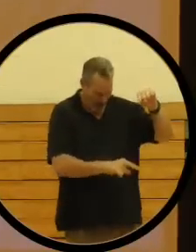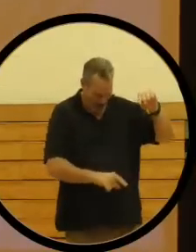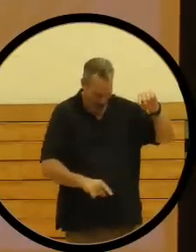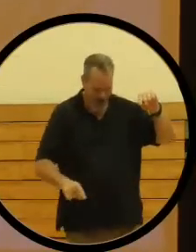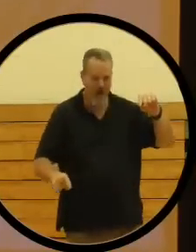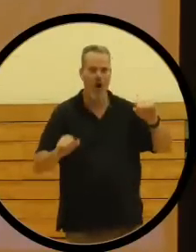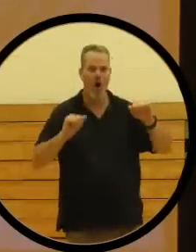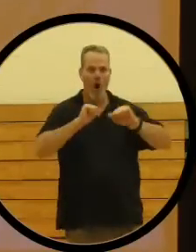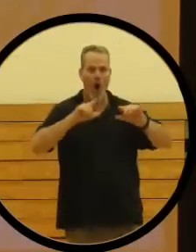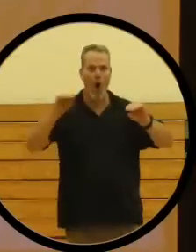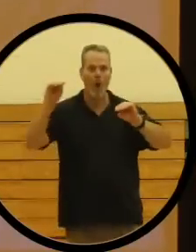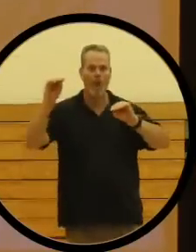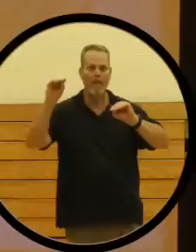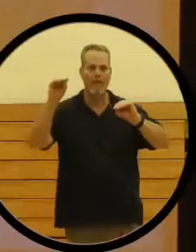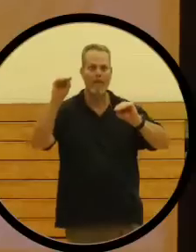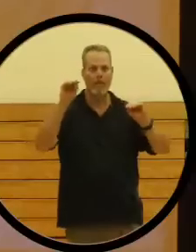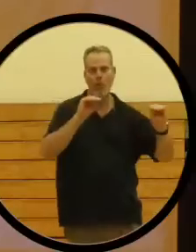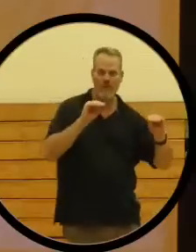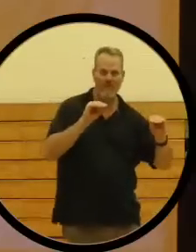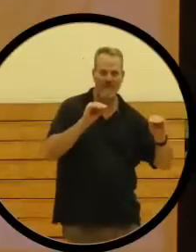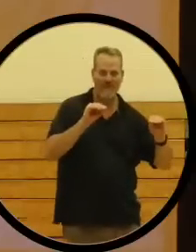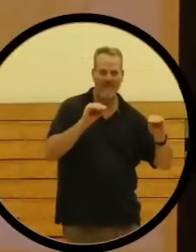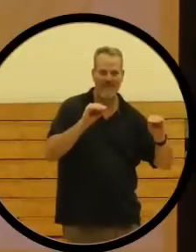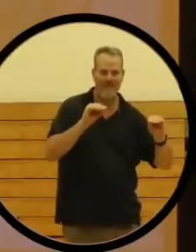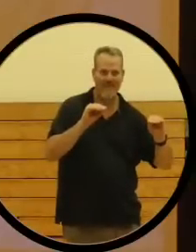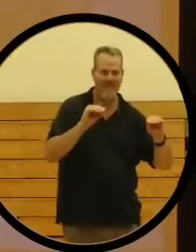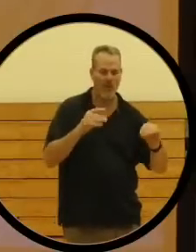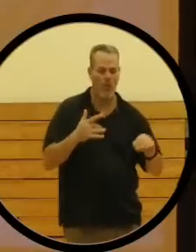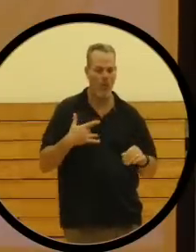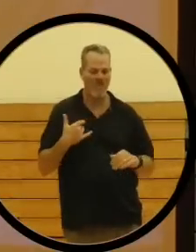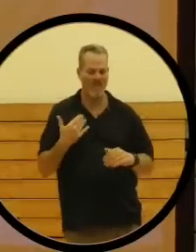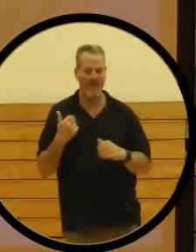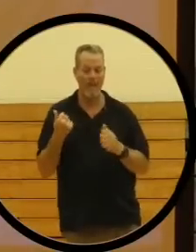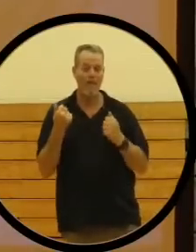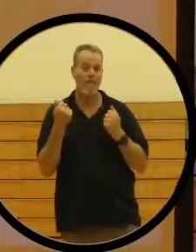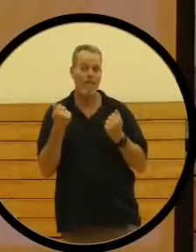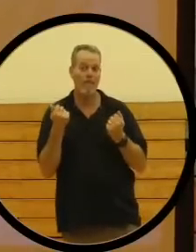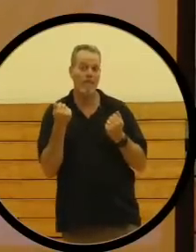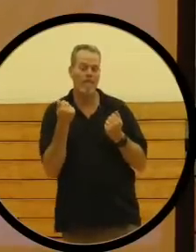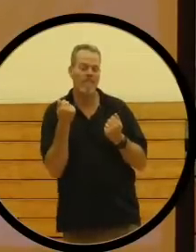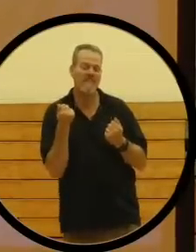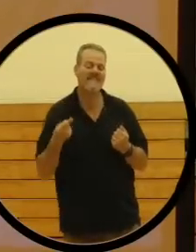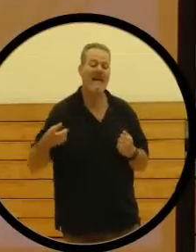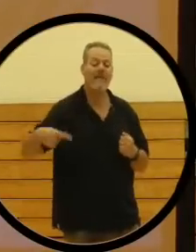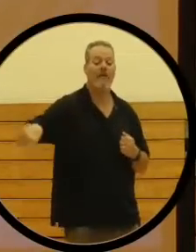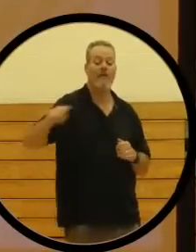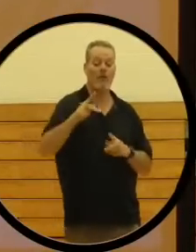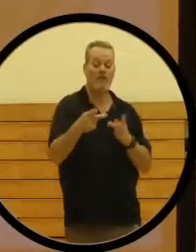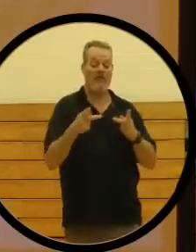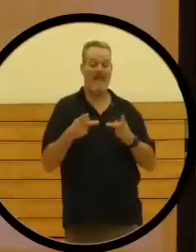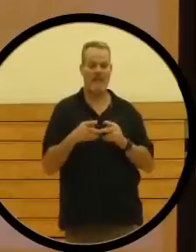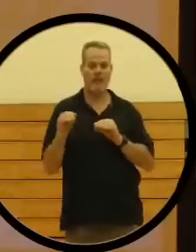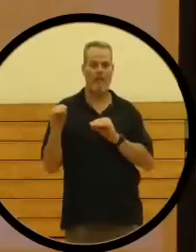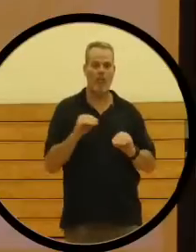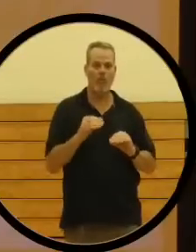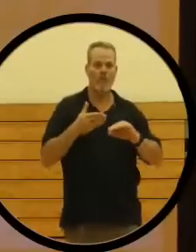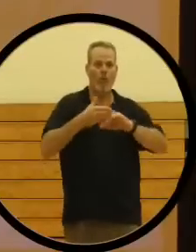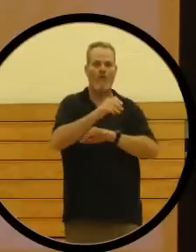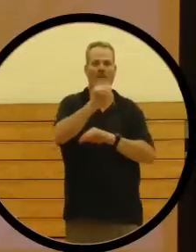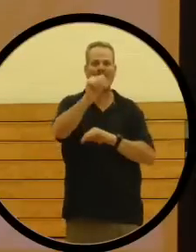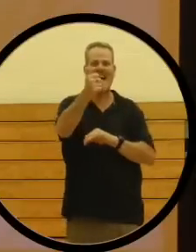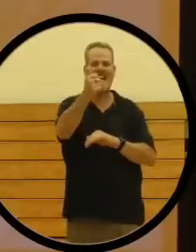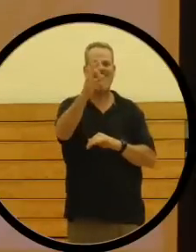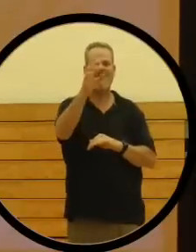moved. And we think that places on here move many tens of feet at the coastline, right? And there was a